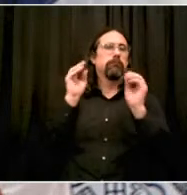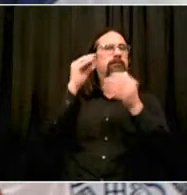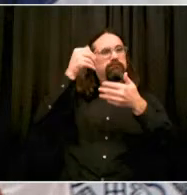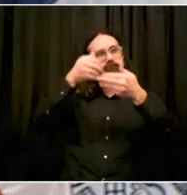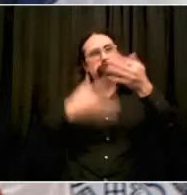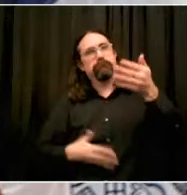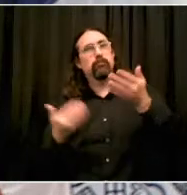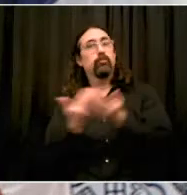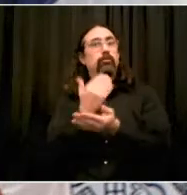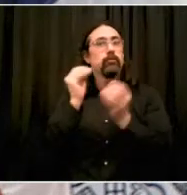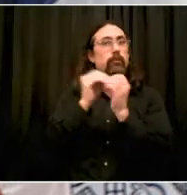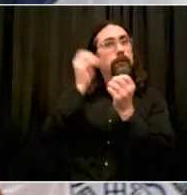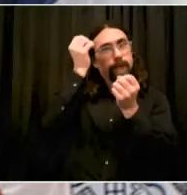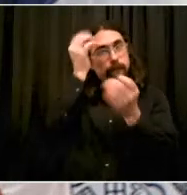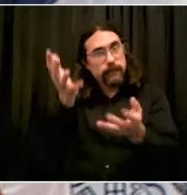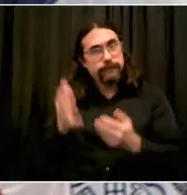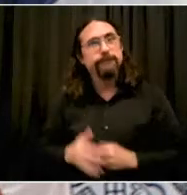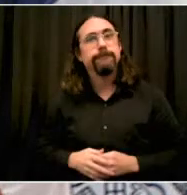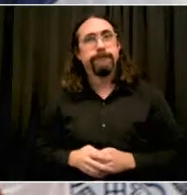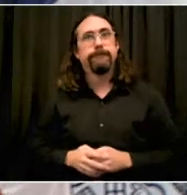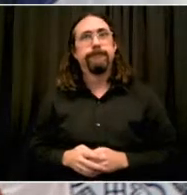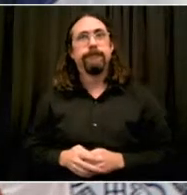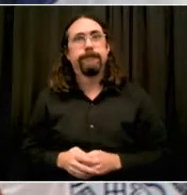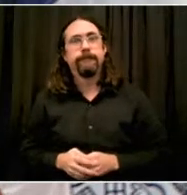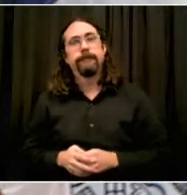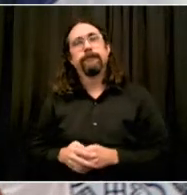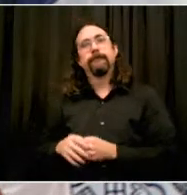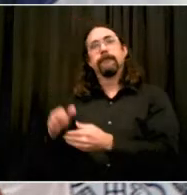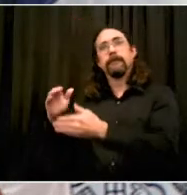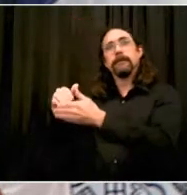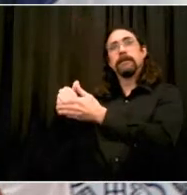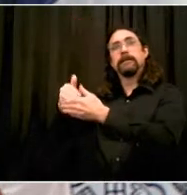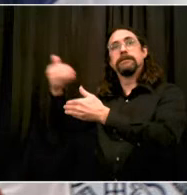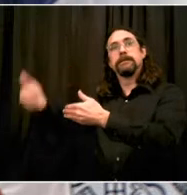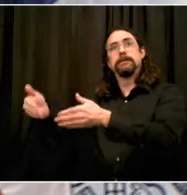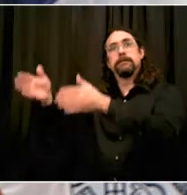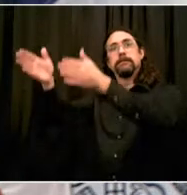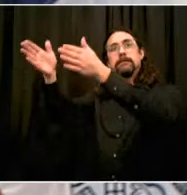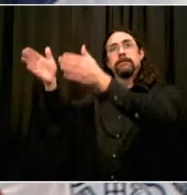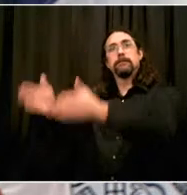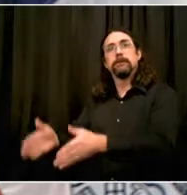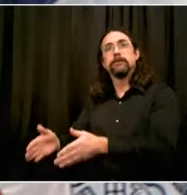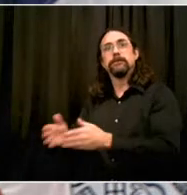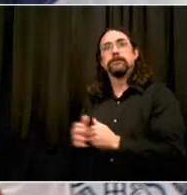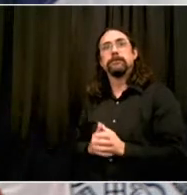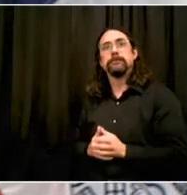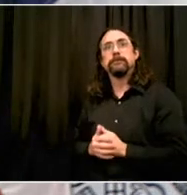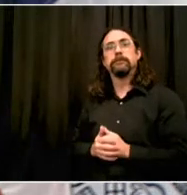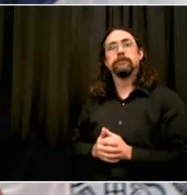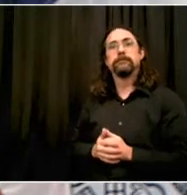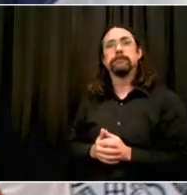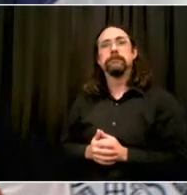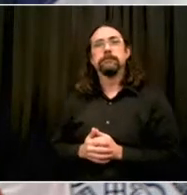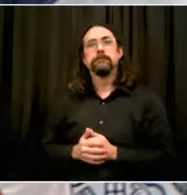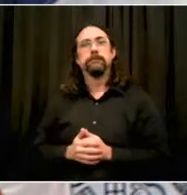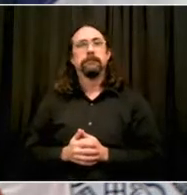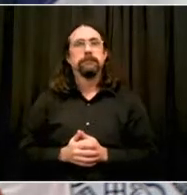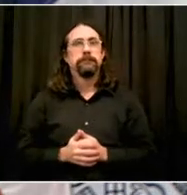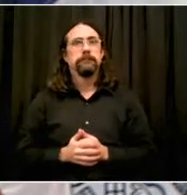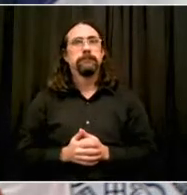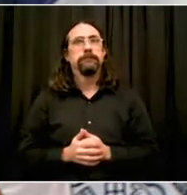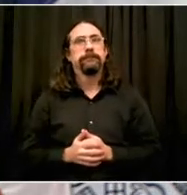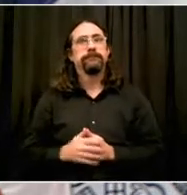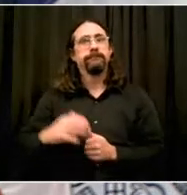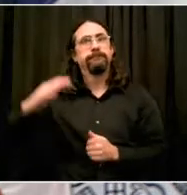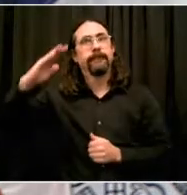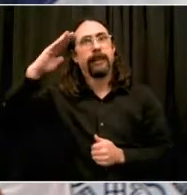Hi, Mayor. Thanks for taking my question. I would love to hear a little bit more about how long this might